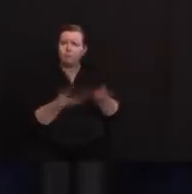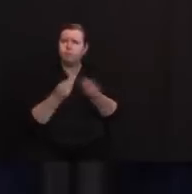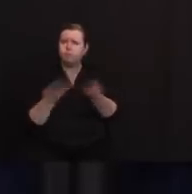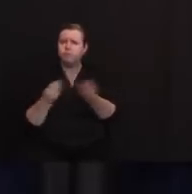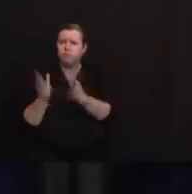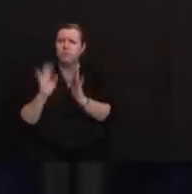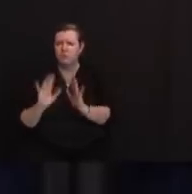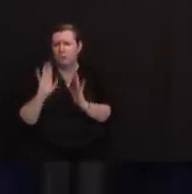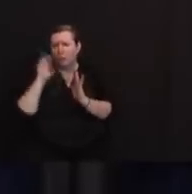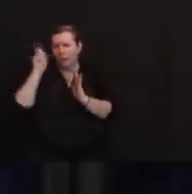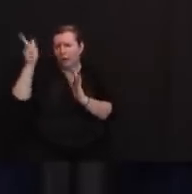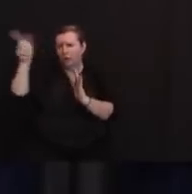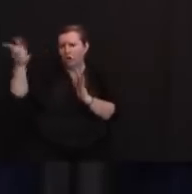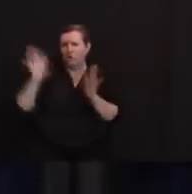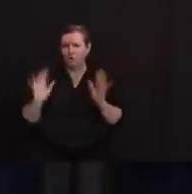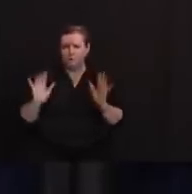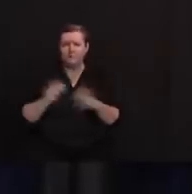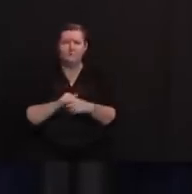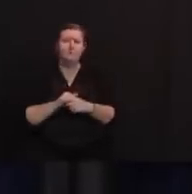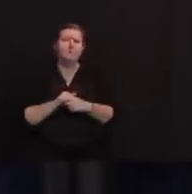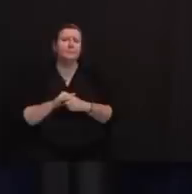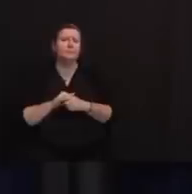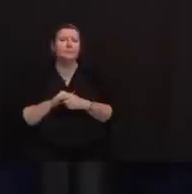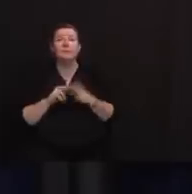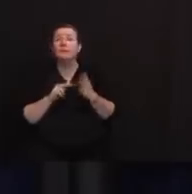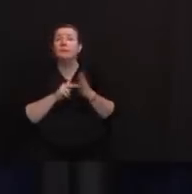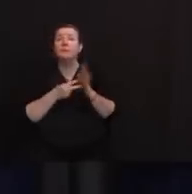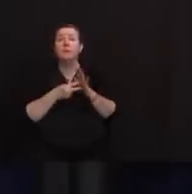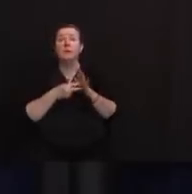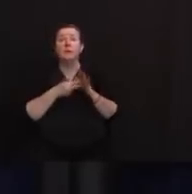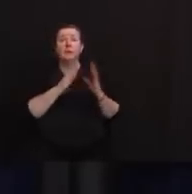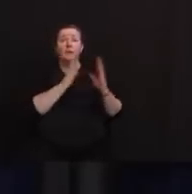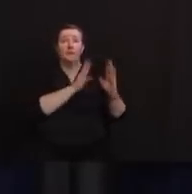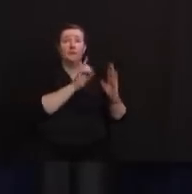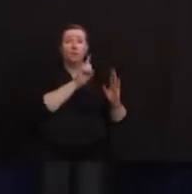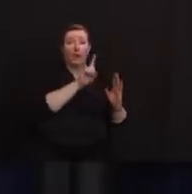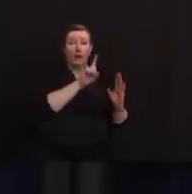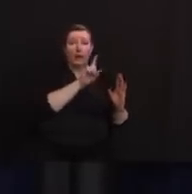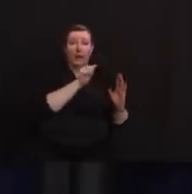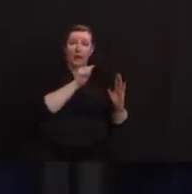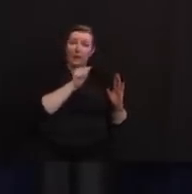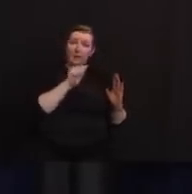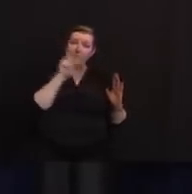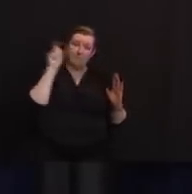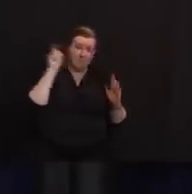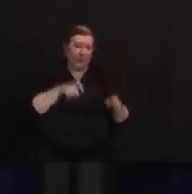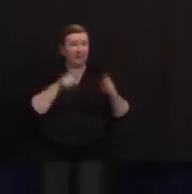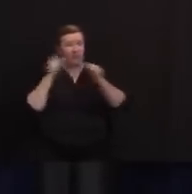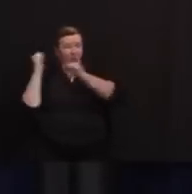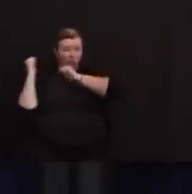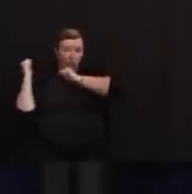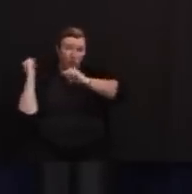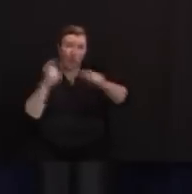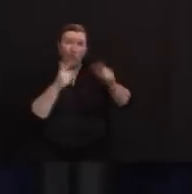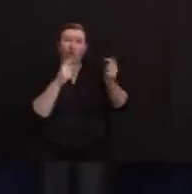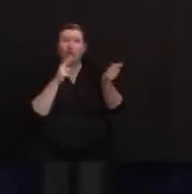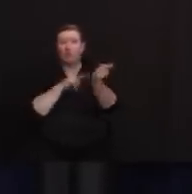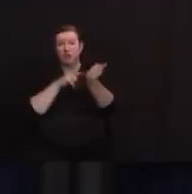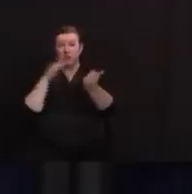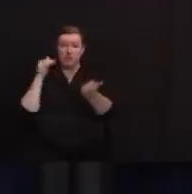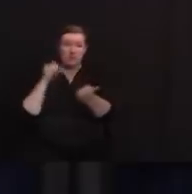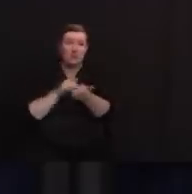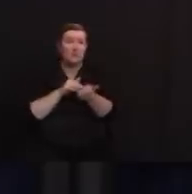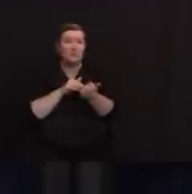phase before initiating the next phase. The phases may in fact overlap.